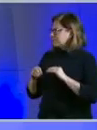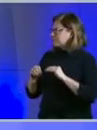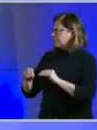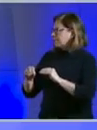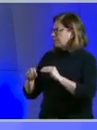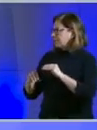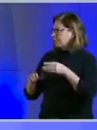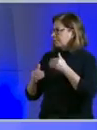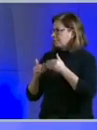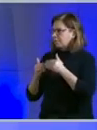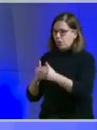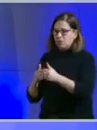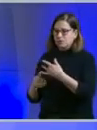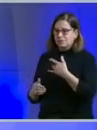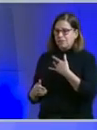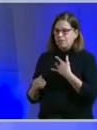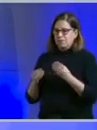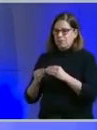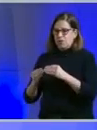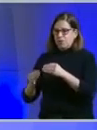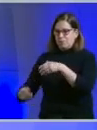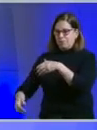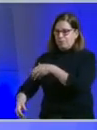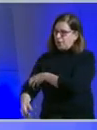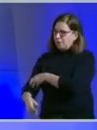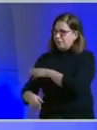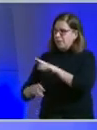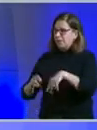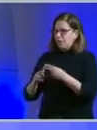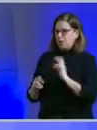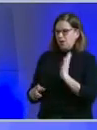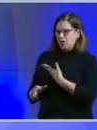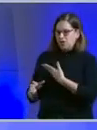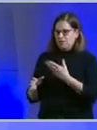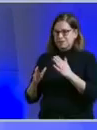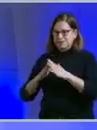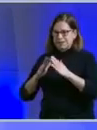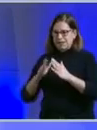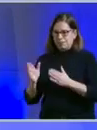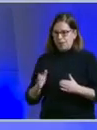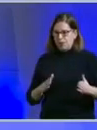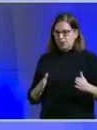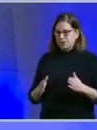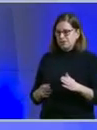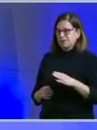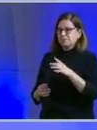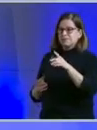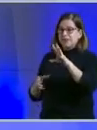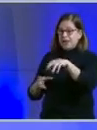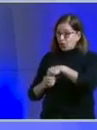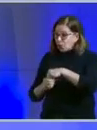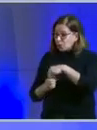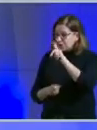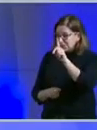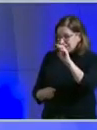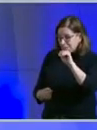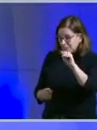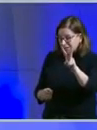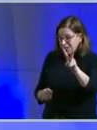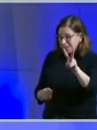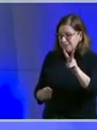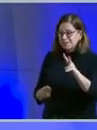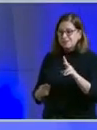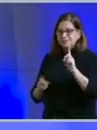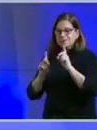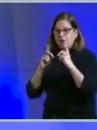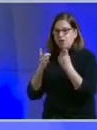big things I would do as mayor is really lead the effort of this whole area, the DMV. How do we really capitalize